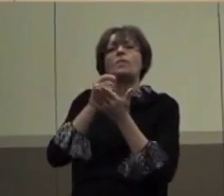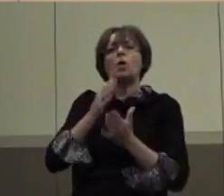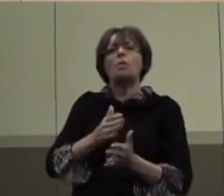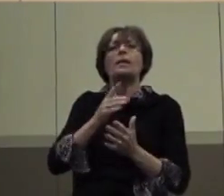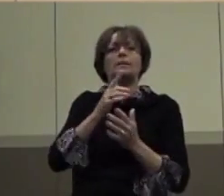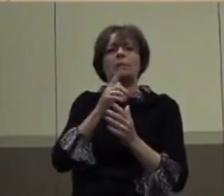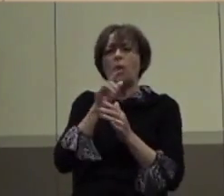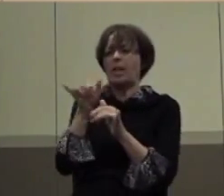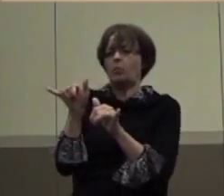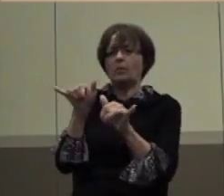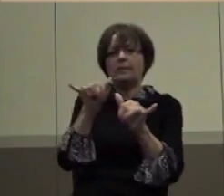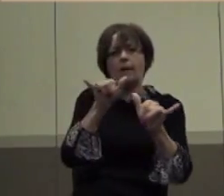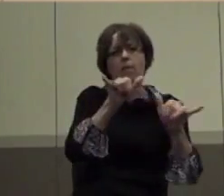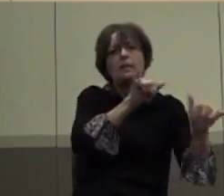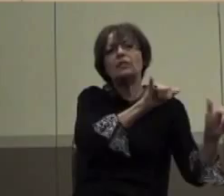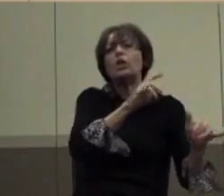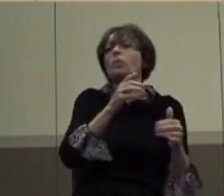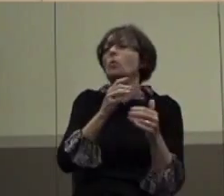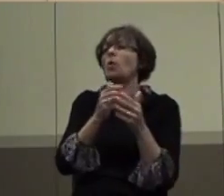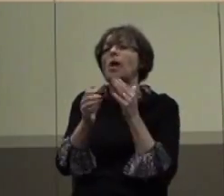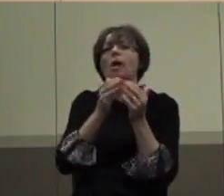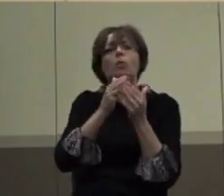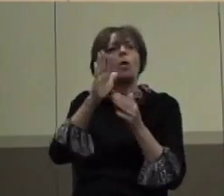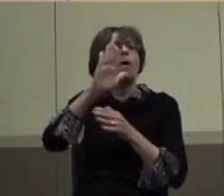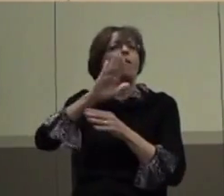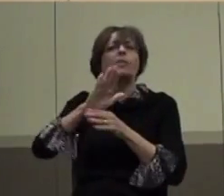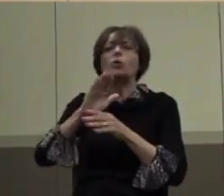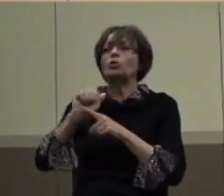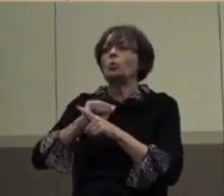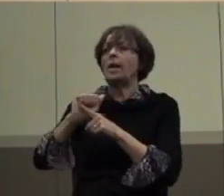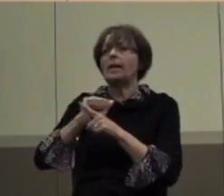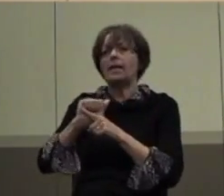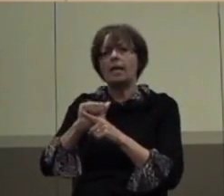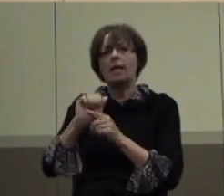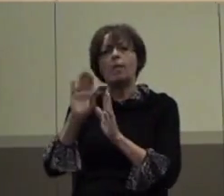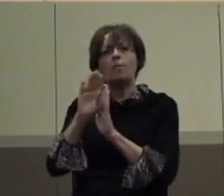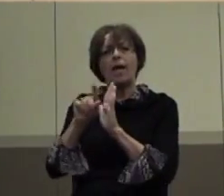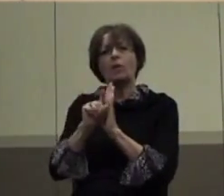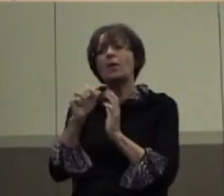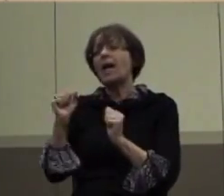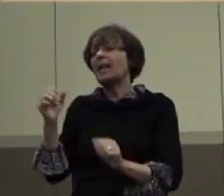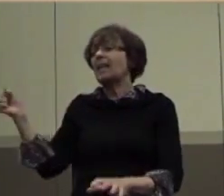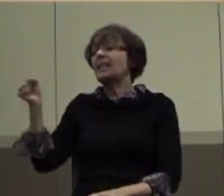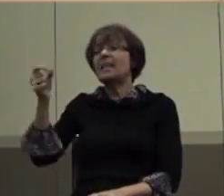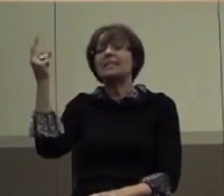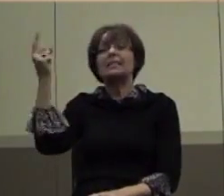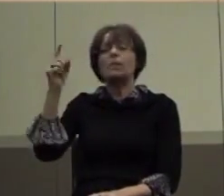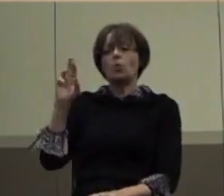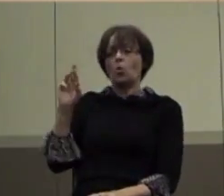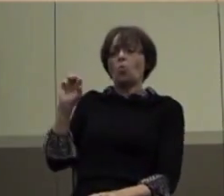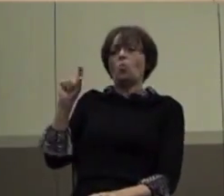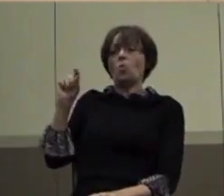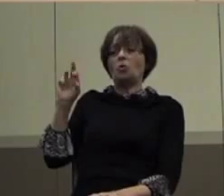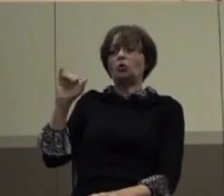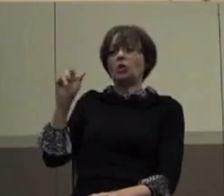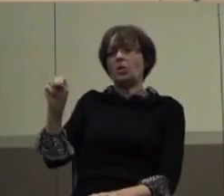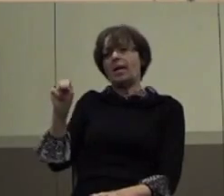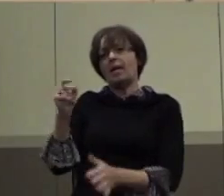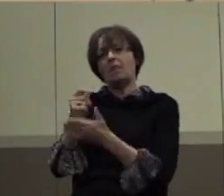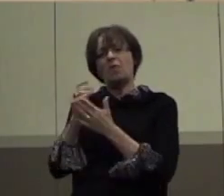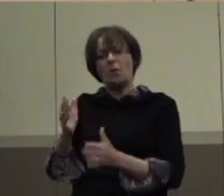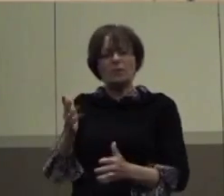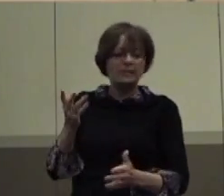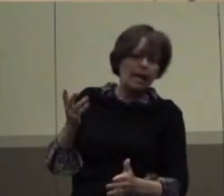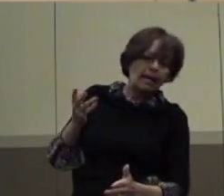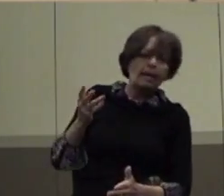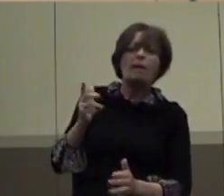another irregardless of what their training background was. So I could get somebody who was a Rogerian therapist who's kind of like, well, how do you